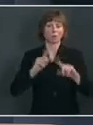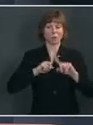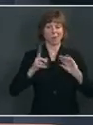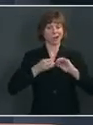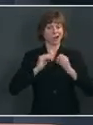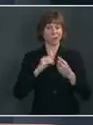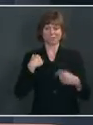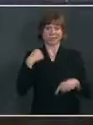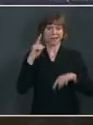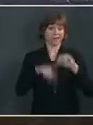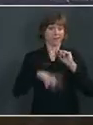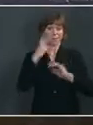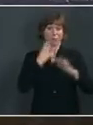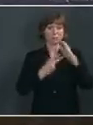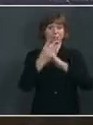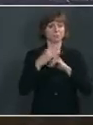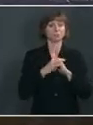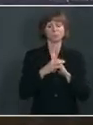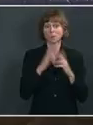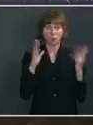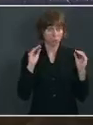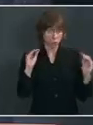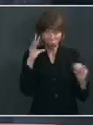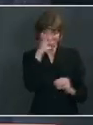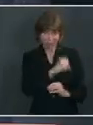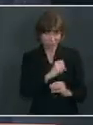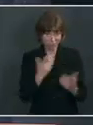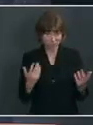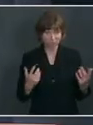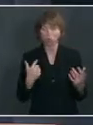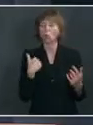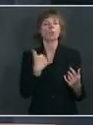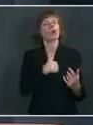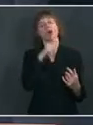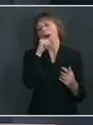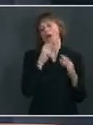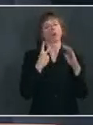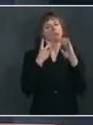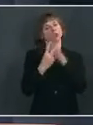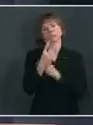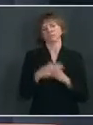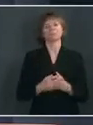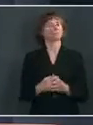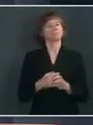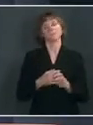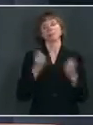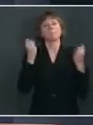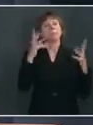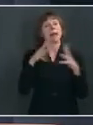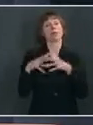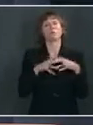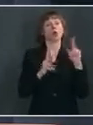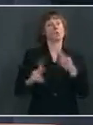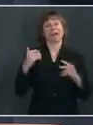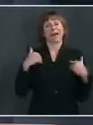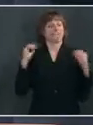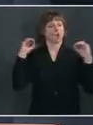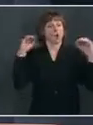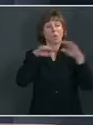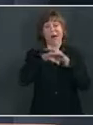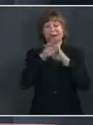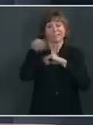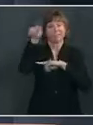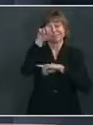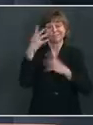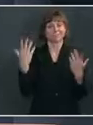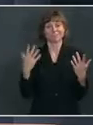numbers. No estimates going in. Okay. We're not going to do predictions from here. Just as many American people who don't have access and